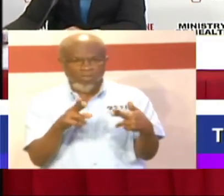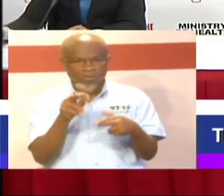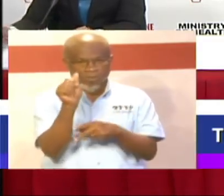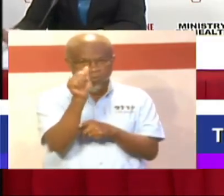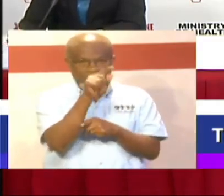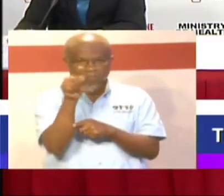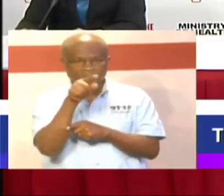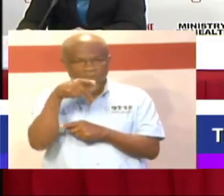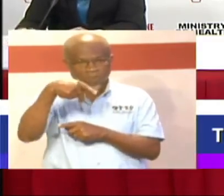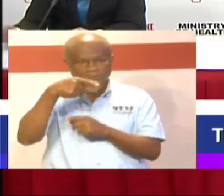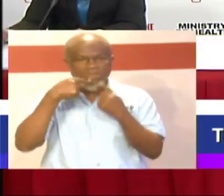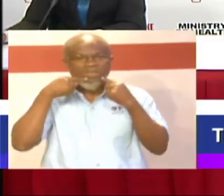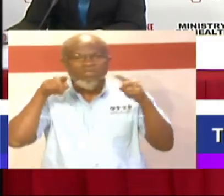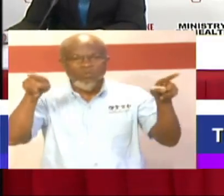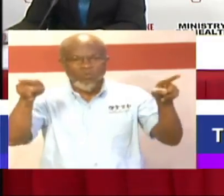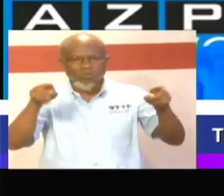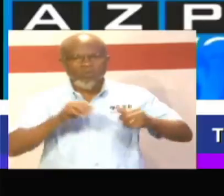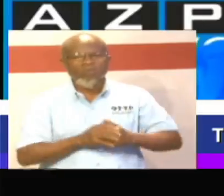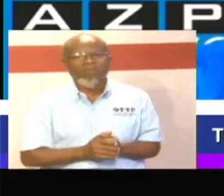AZP News.